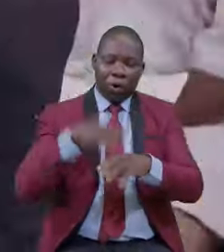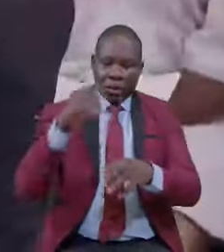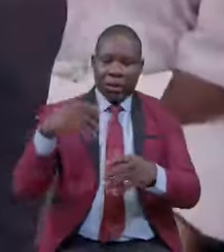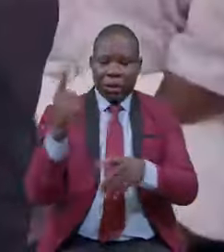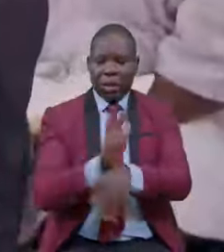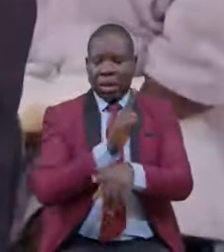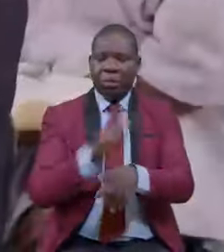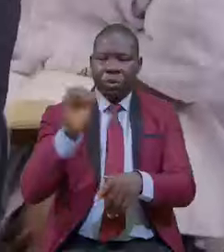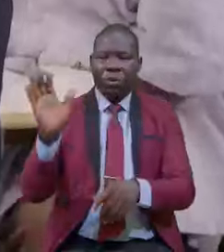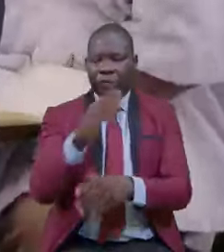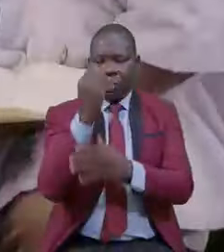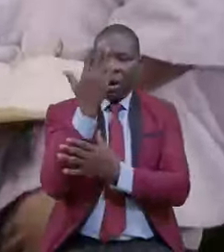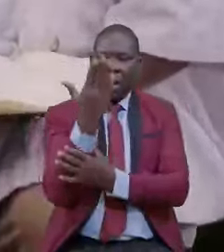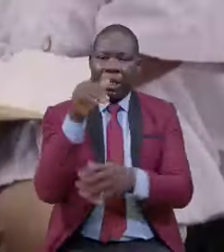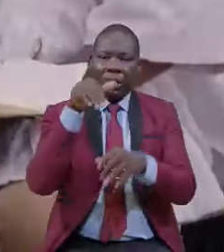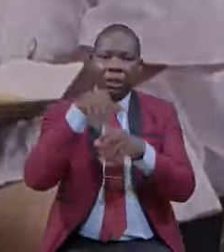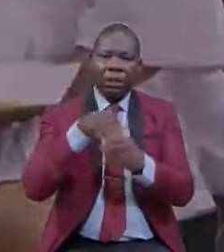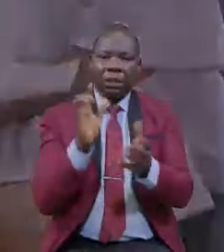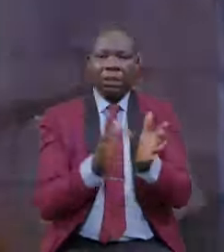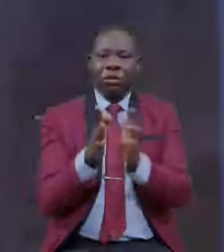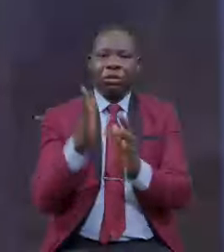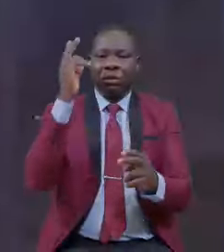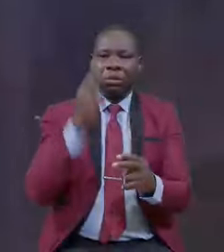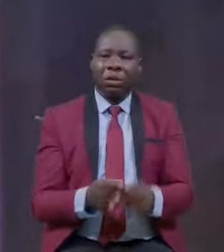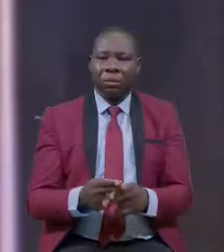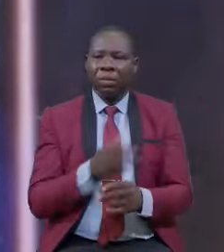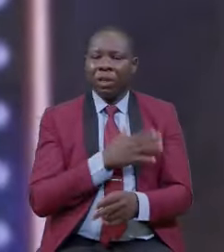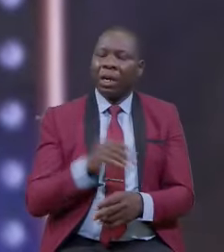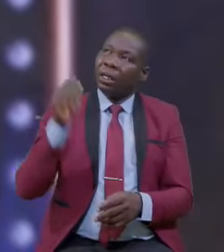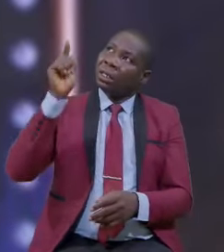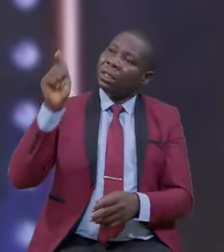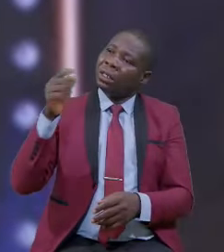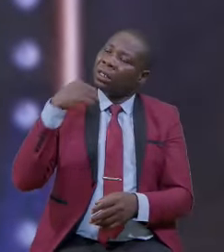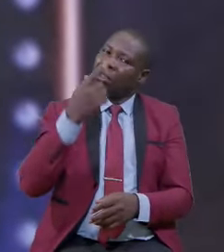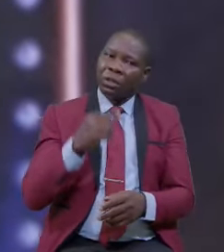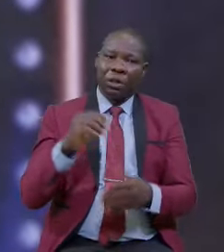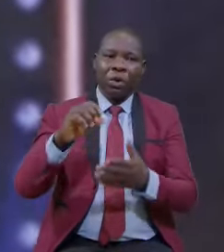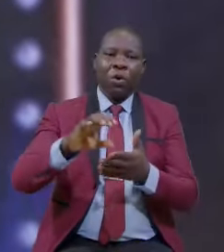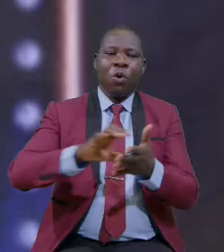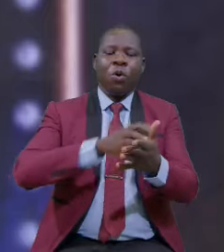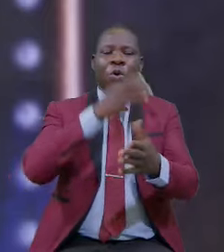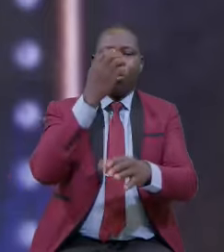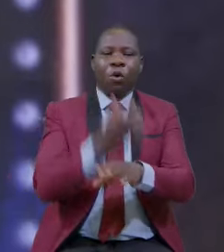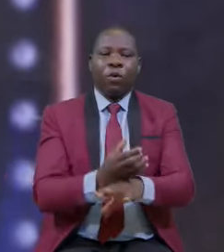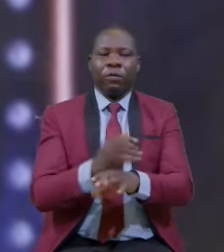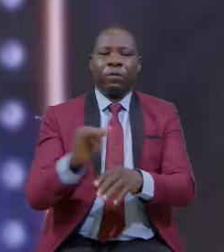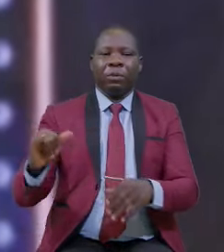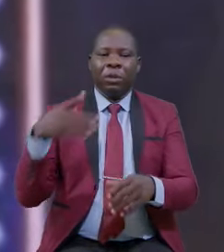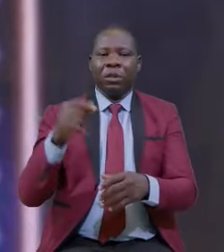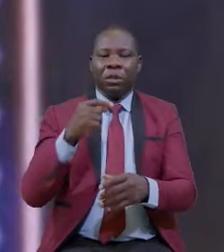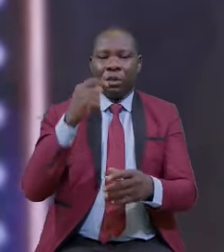name. And it says, confirming the word were